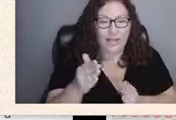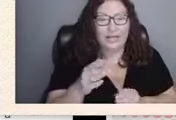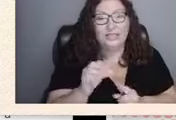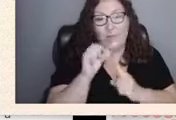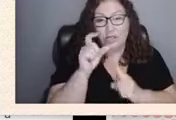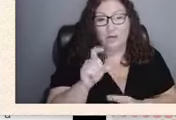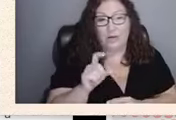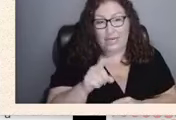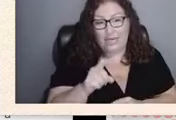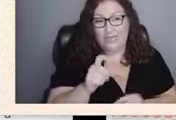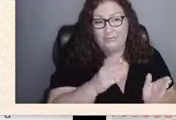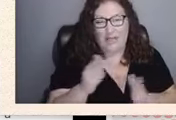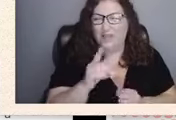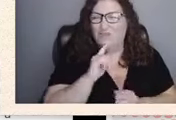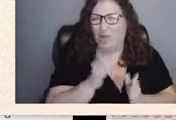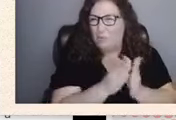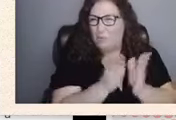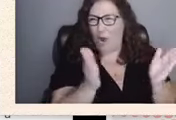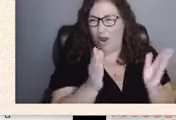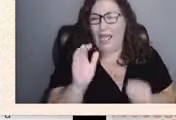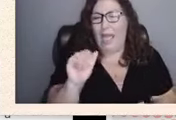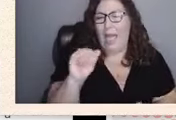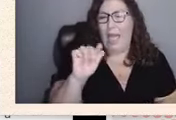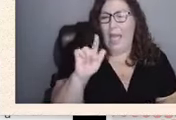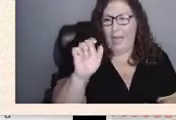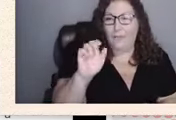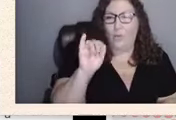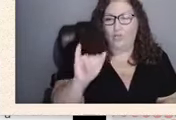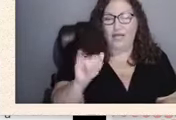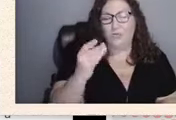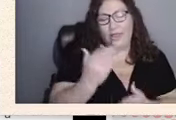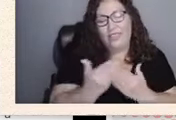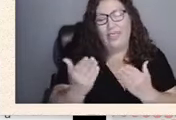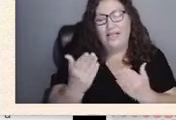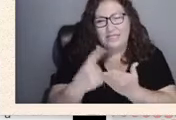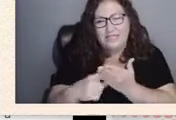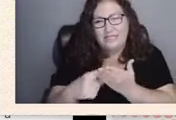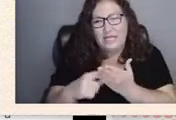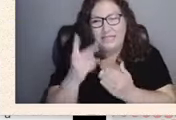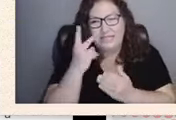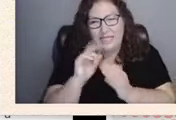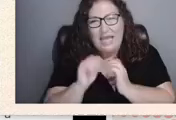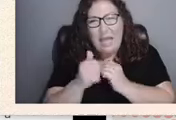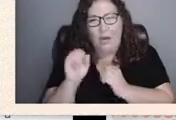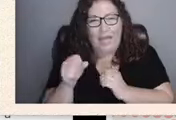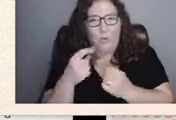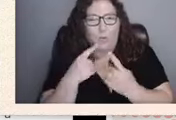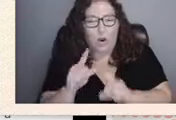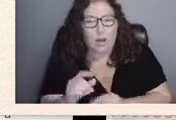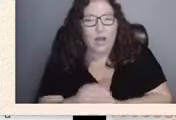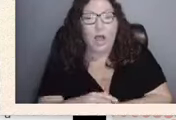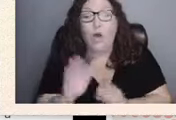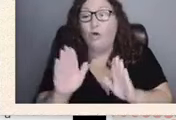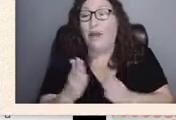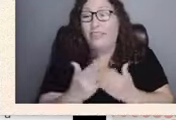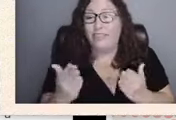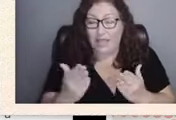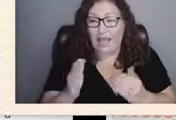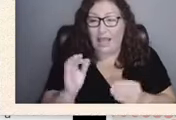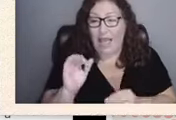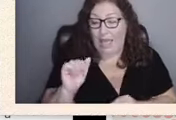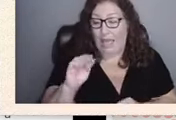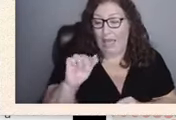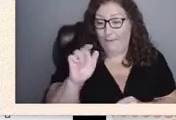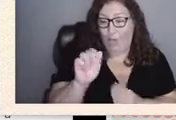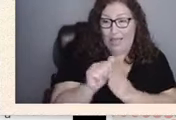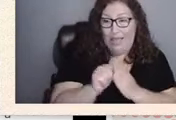very broad. And so ABLE is one of those items to discuss and see how it can work. The great thing is that an ABLE account can receive